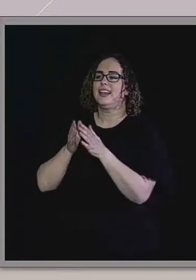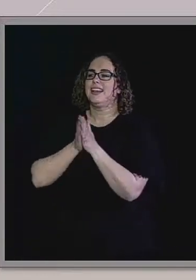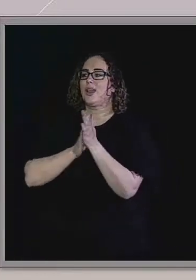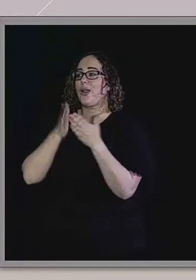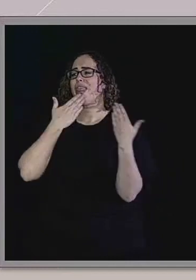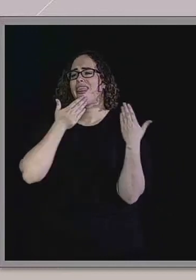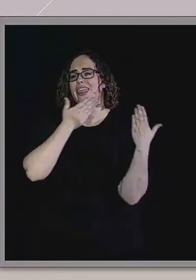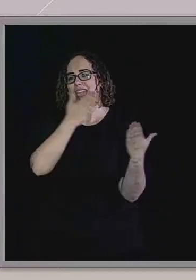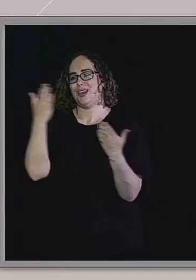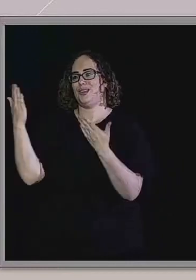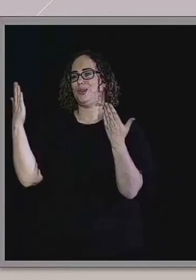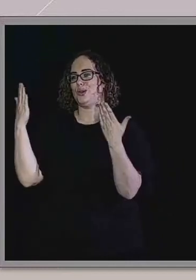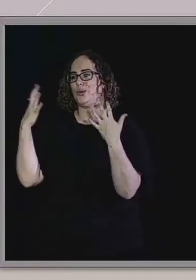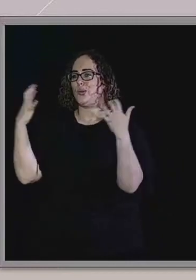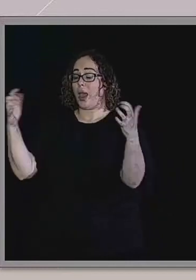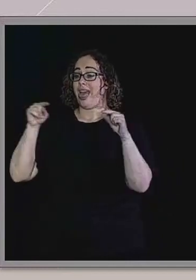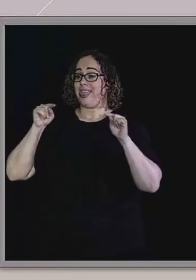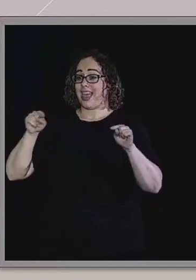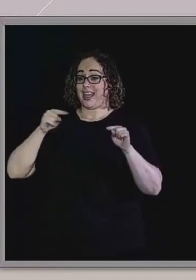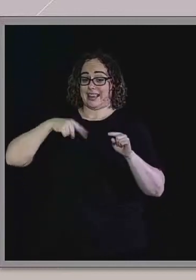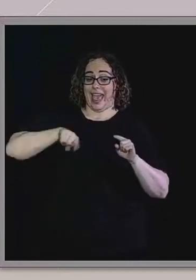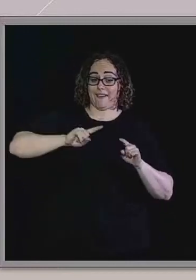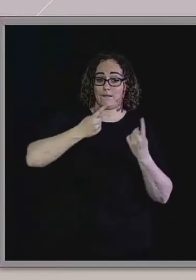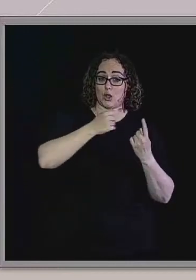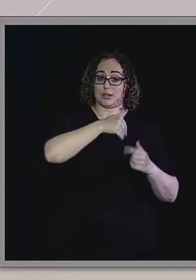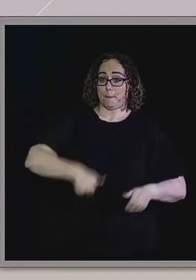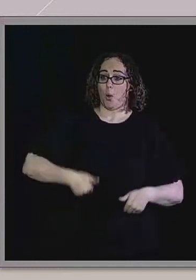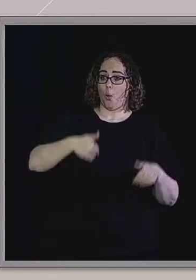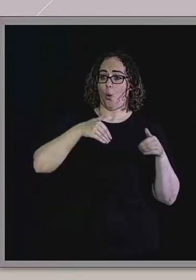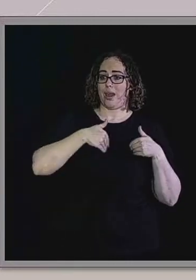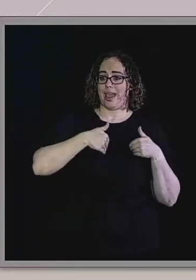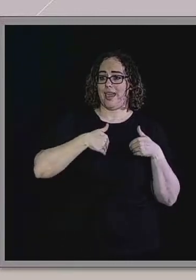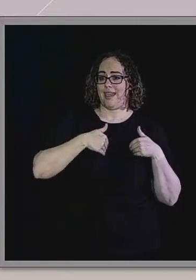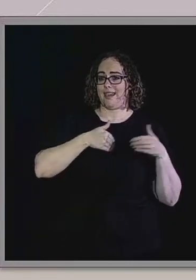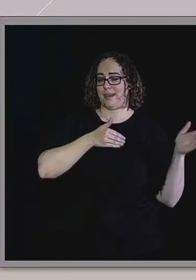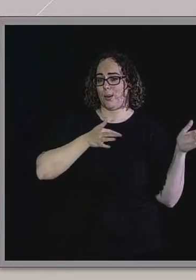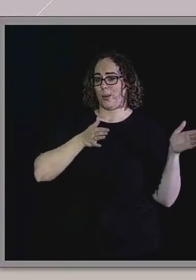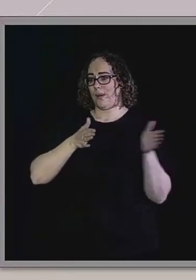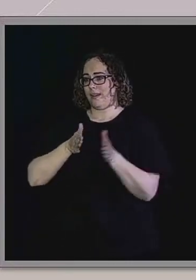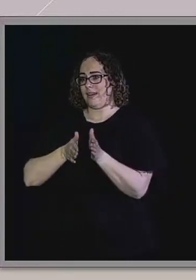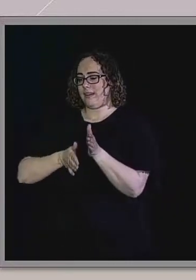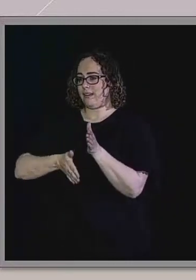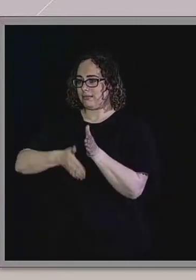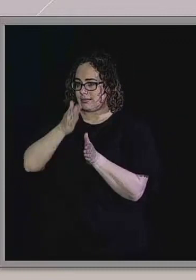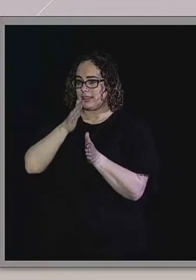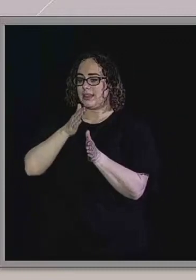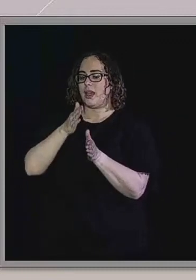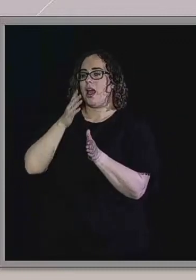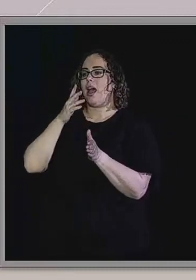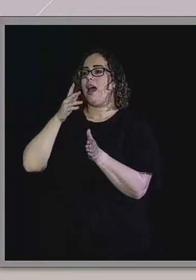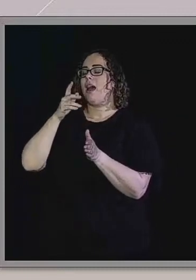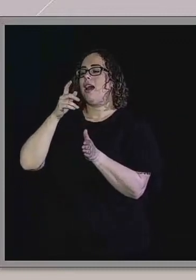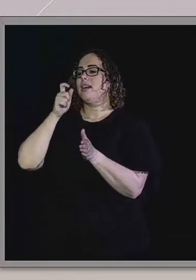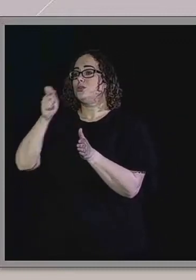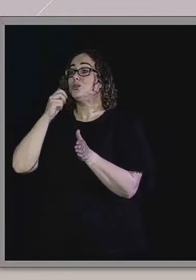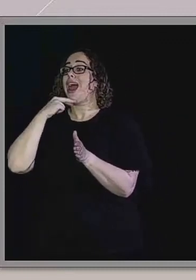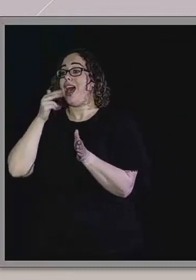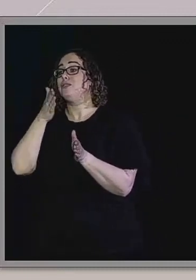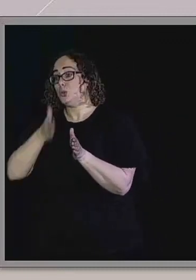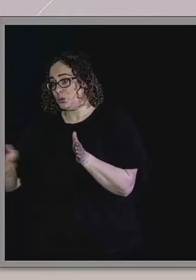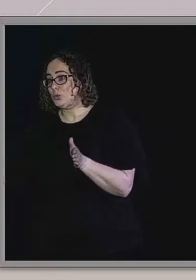Thank you, folks. That's the end of our first half of our second day here at Disrupted Festival